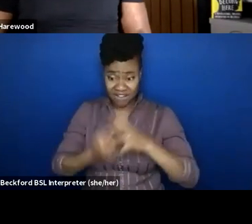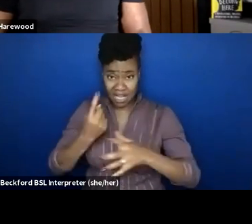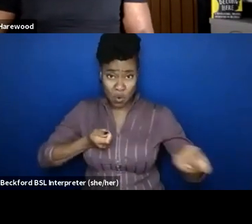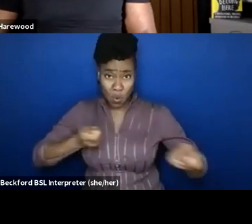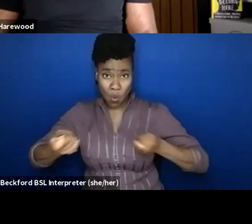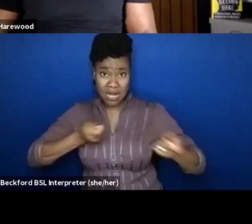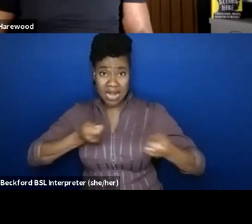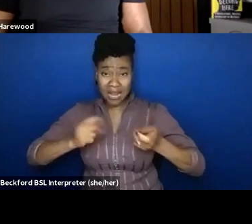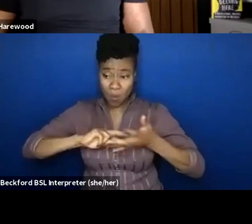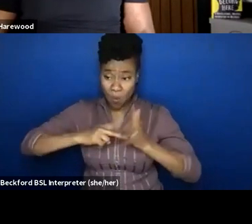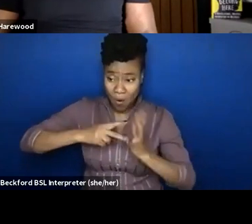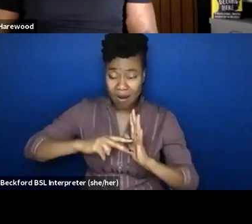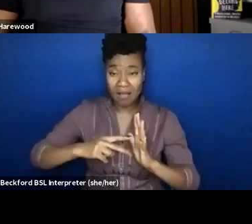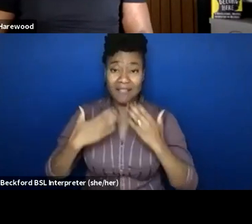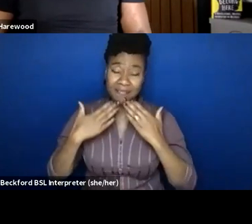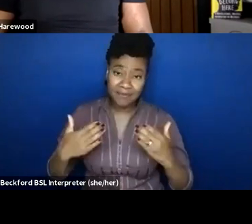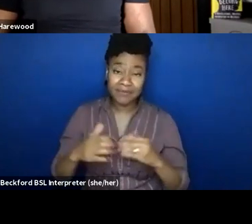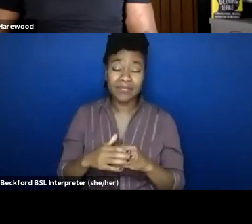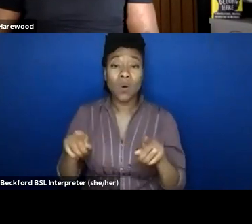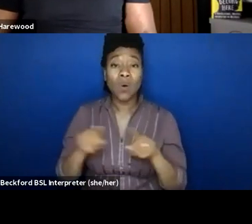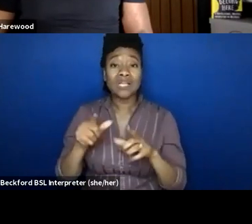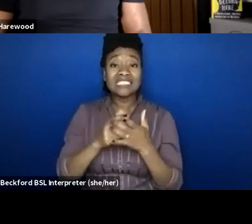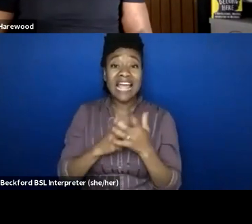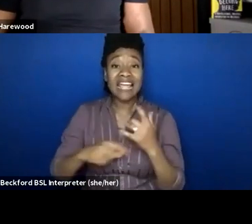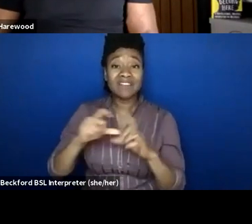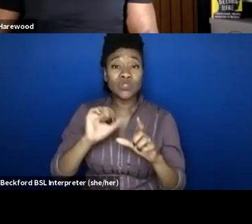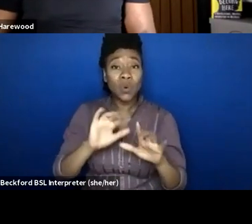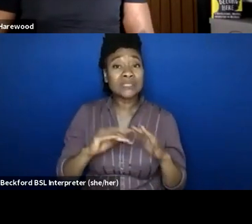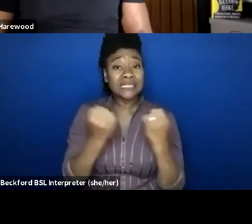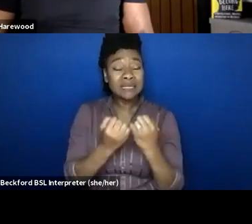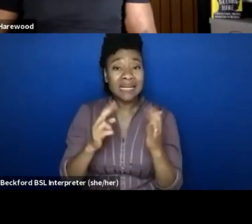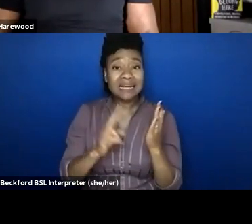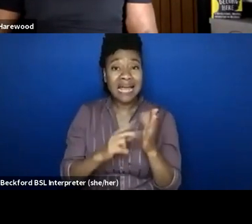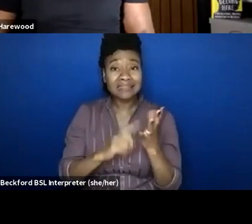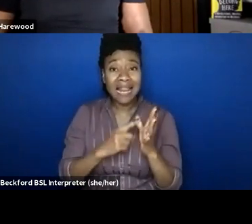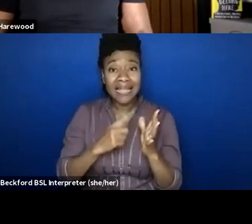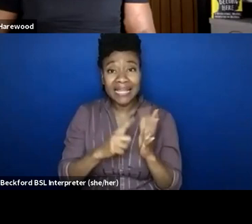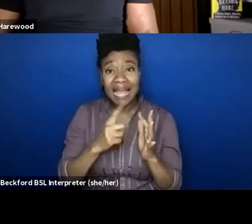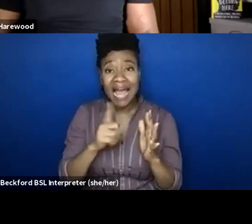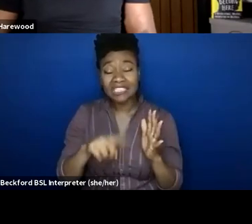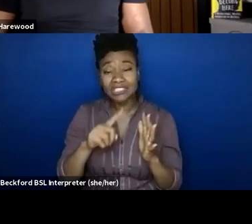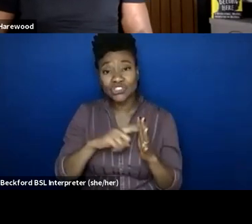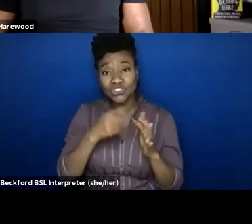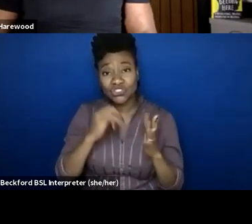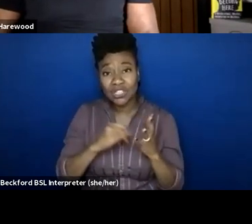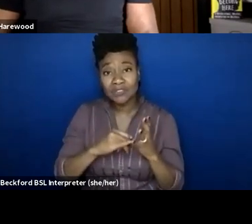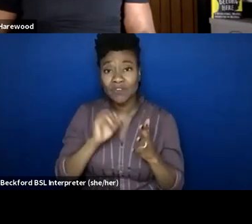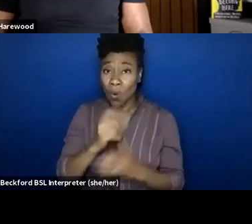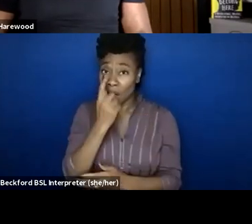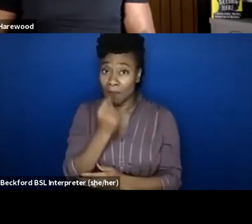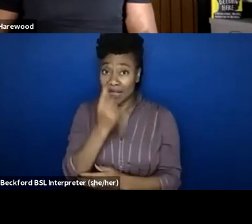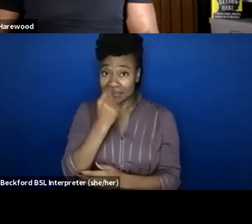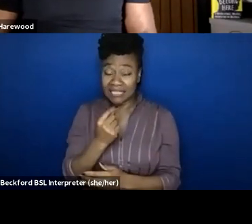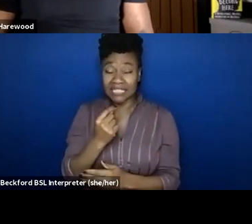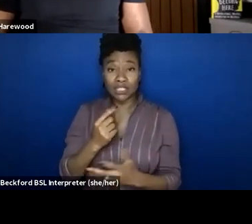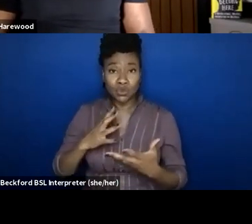have. And David's team, Natalie and Jess, for your ability to shape and deliver all of this